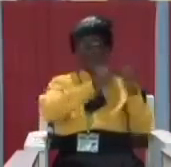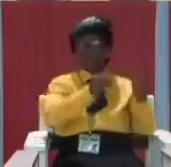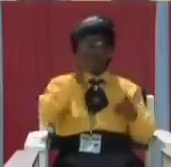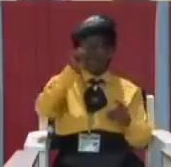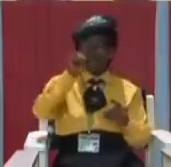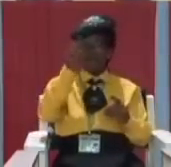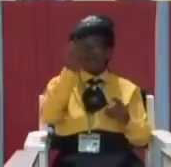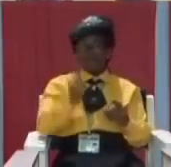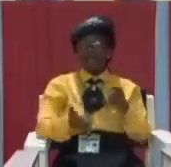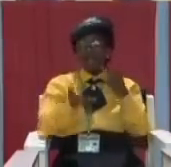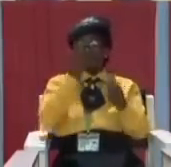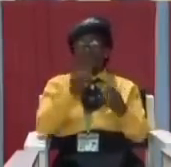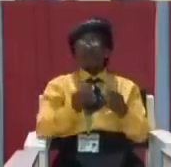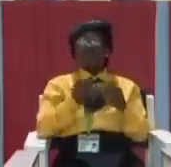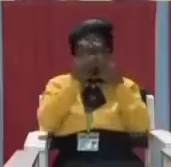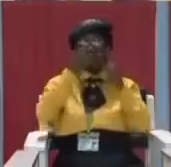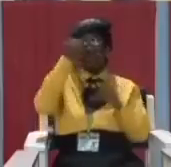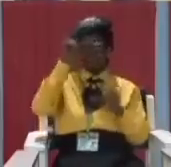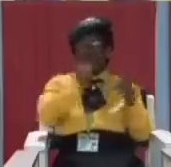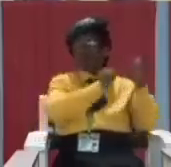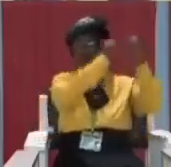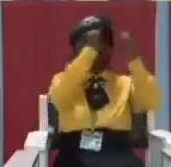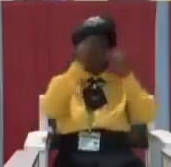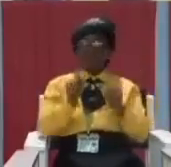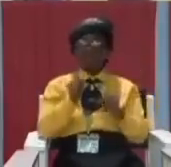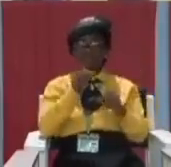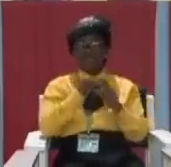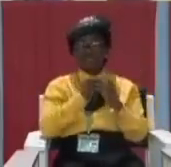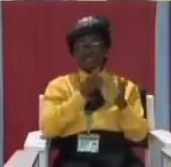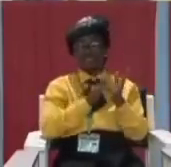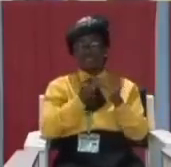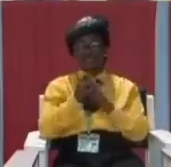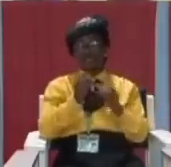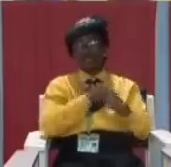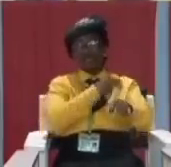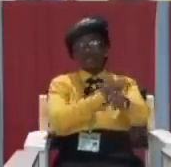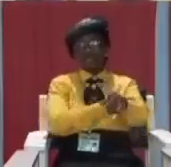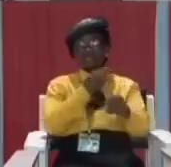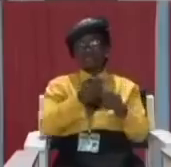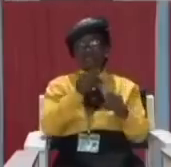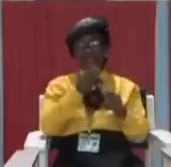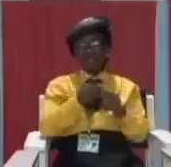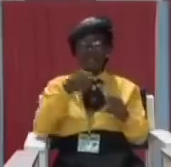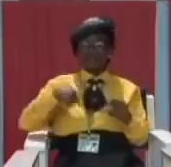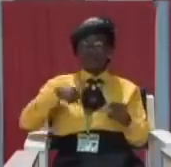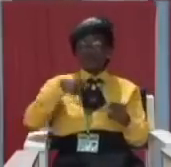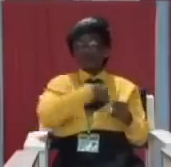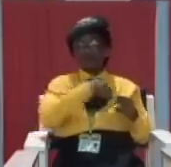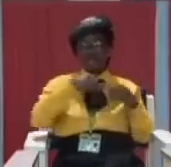Thank you, Almighty. In Jesus' mighty name, we have prayed.